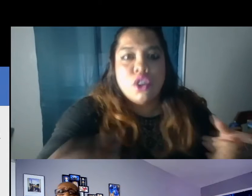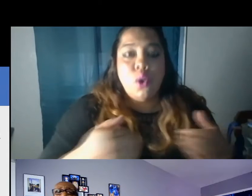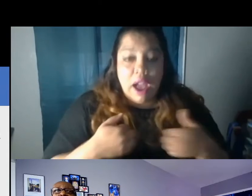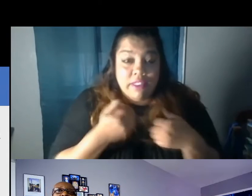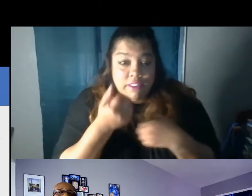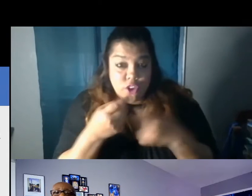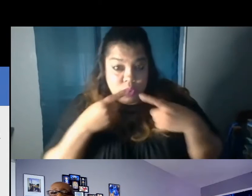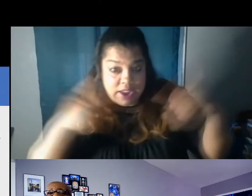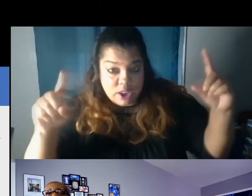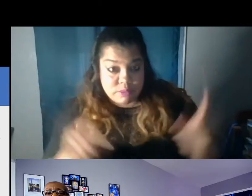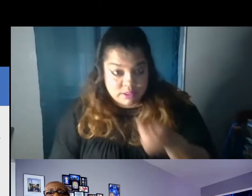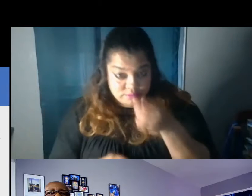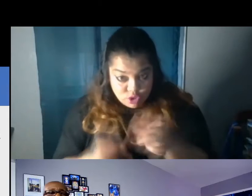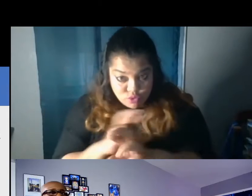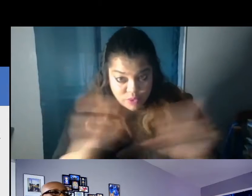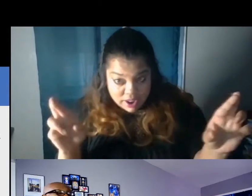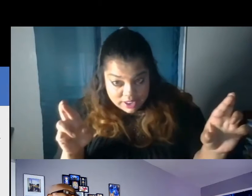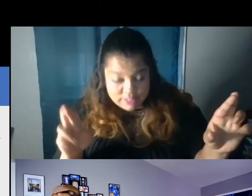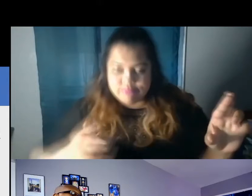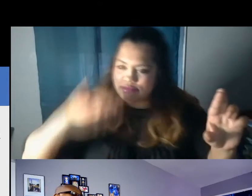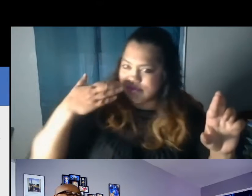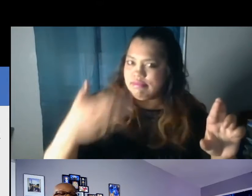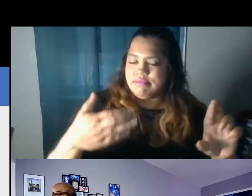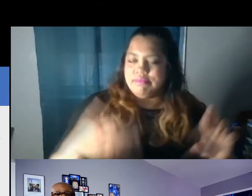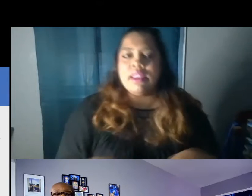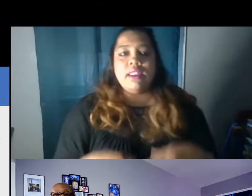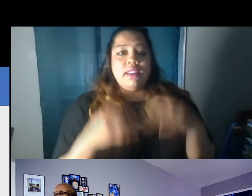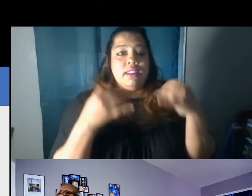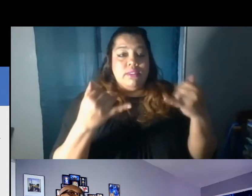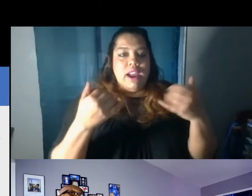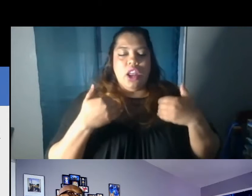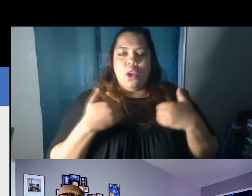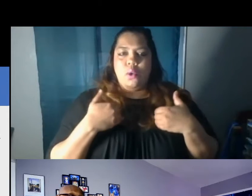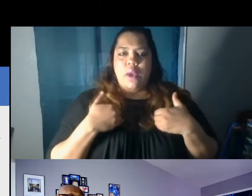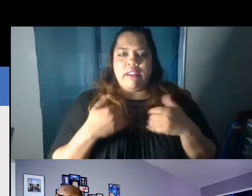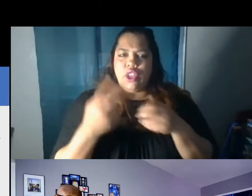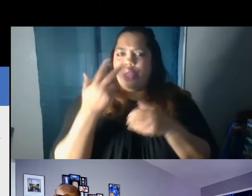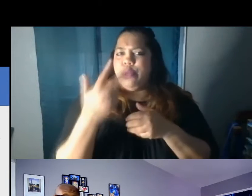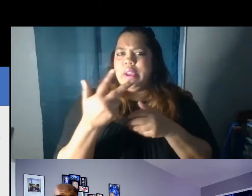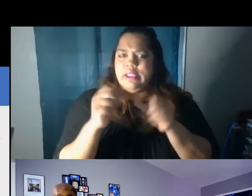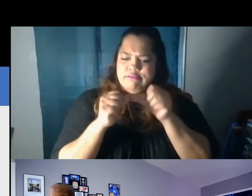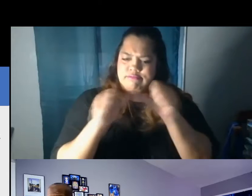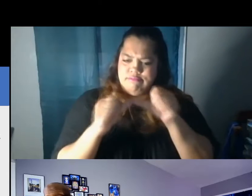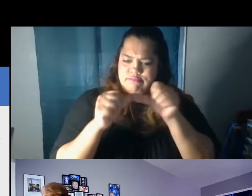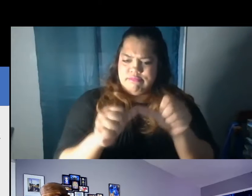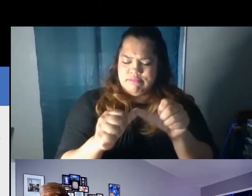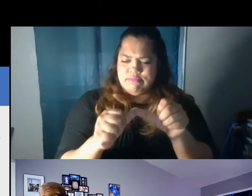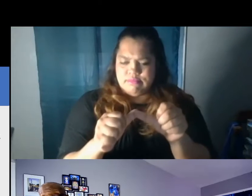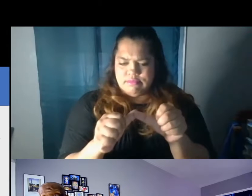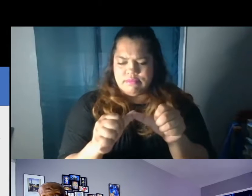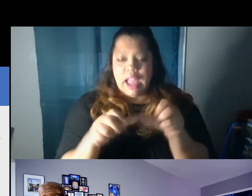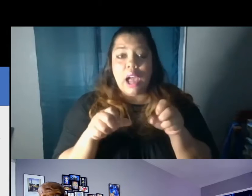have 3 weekly ongoing ways to study, learn, and discuss. First